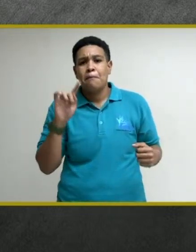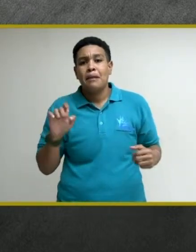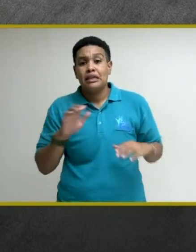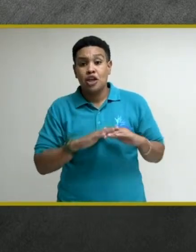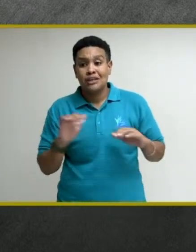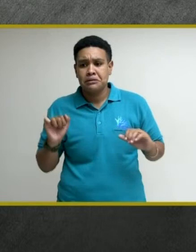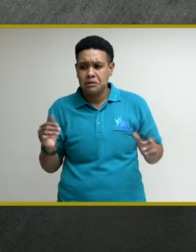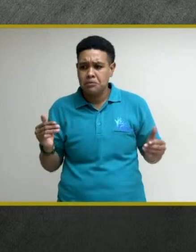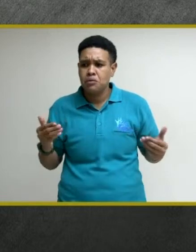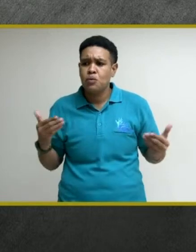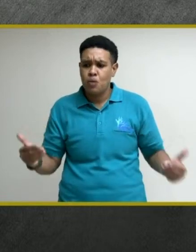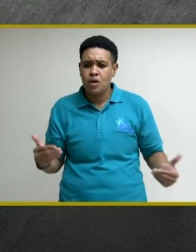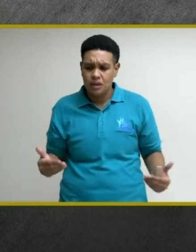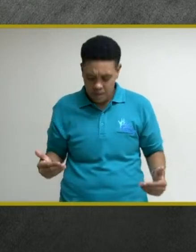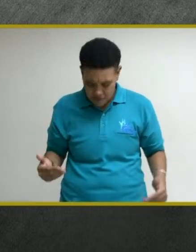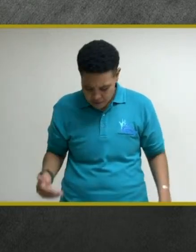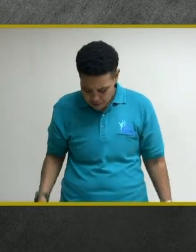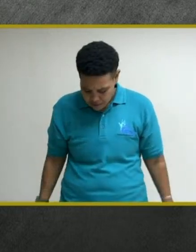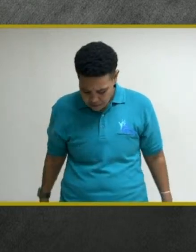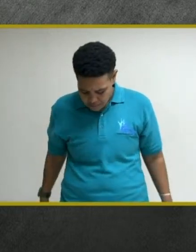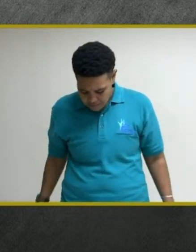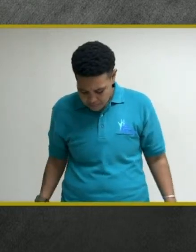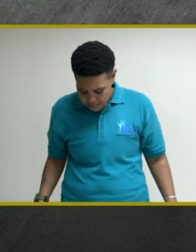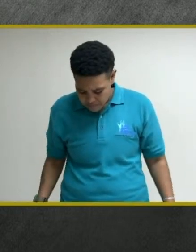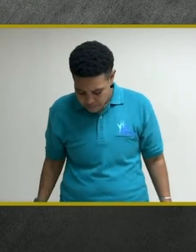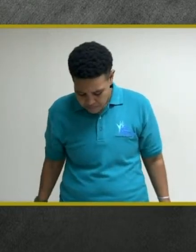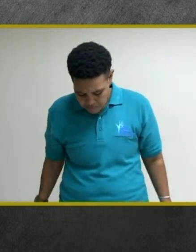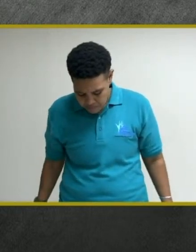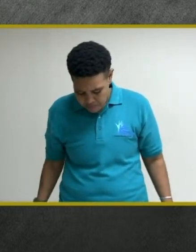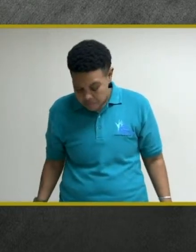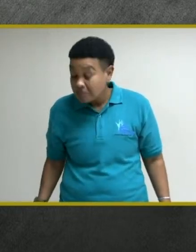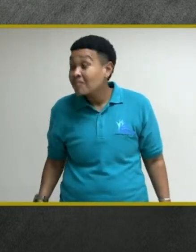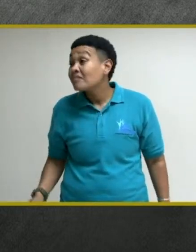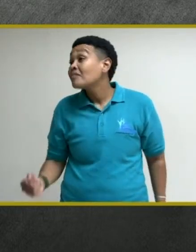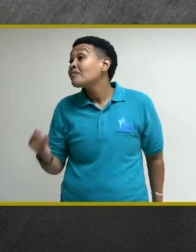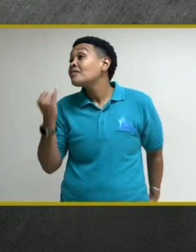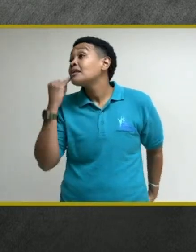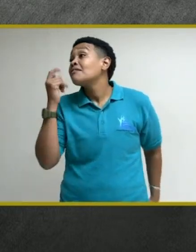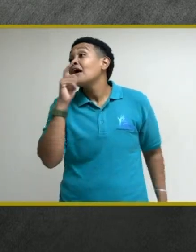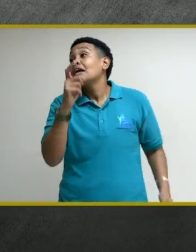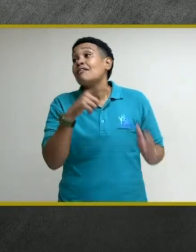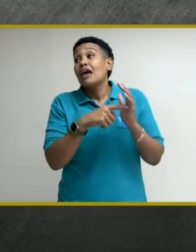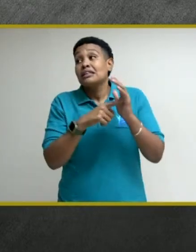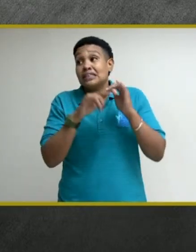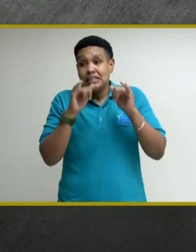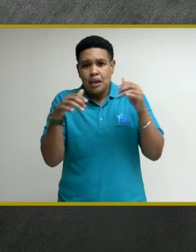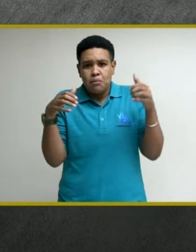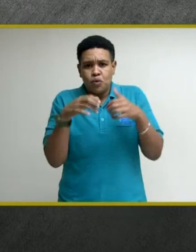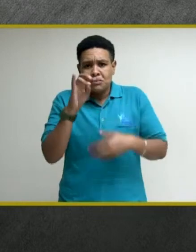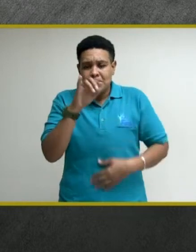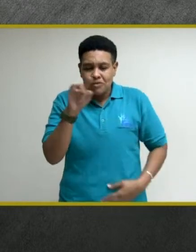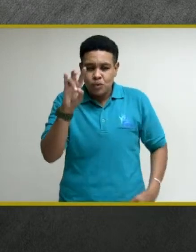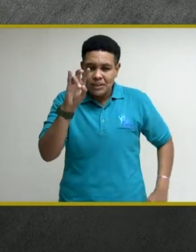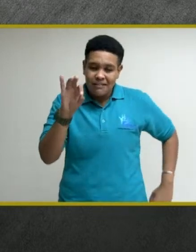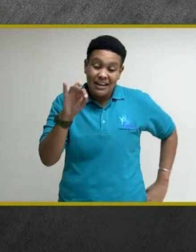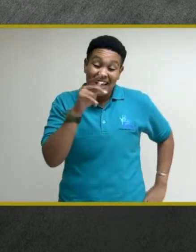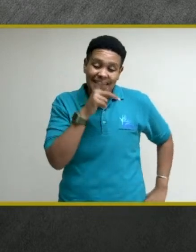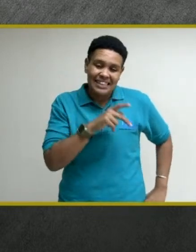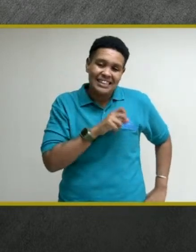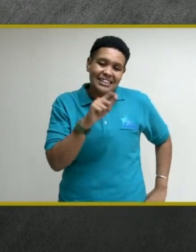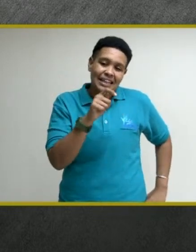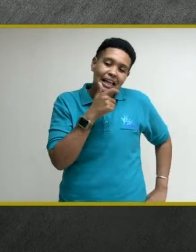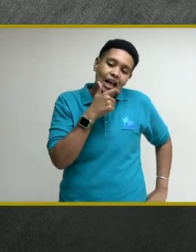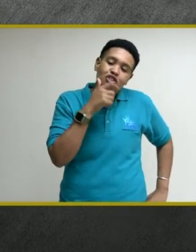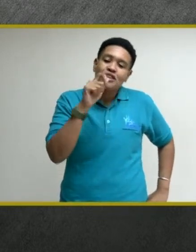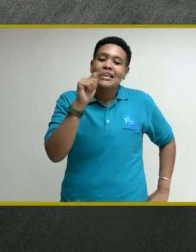Saturday, if I give you an example of that same grouping, 70 to 79, In Kingston and St. Andrews, St. Catherine,